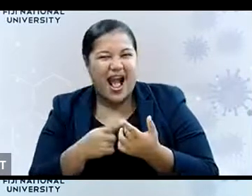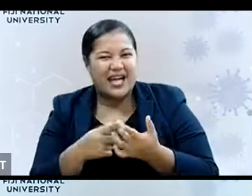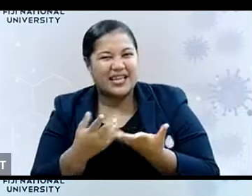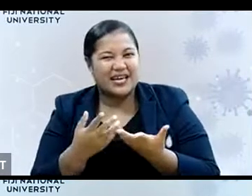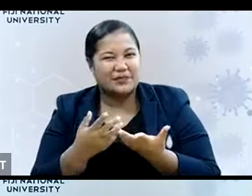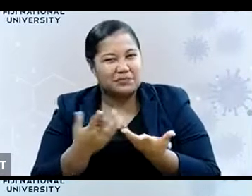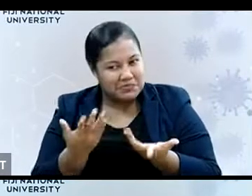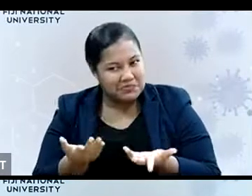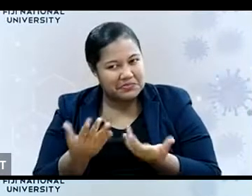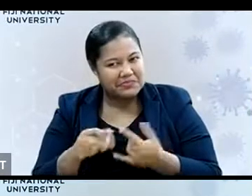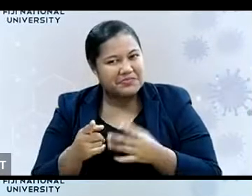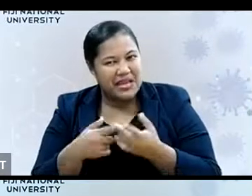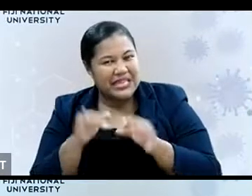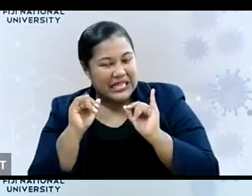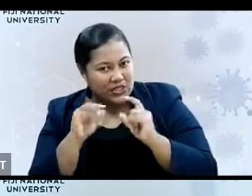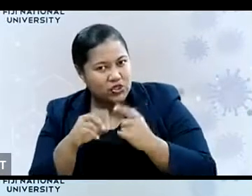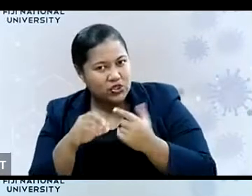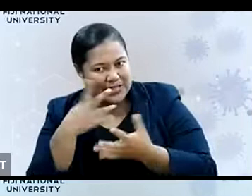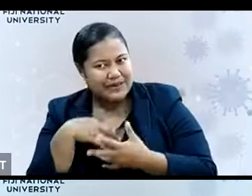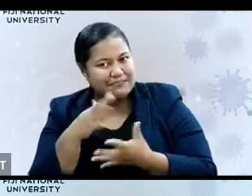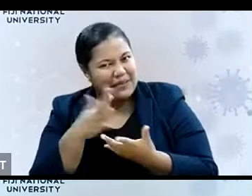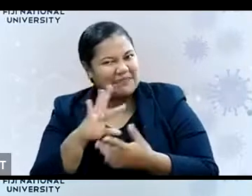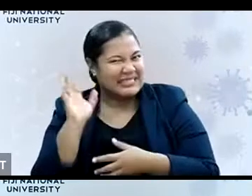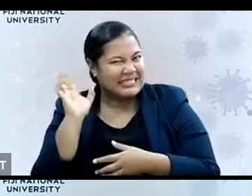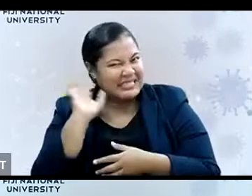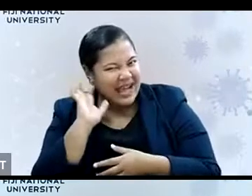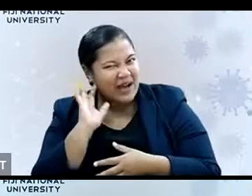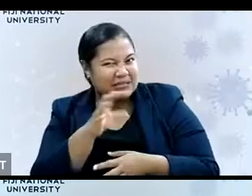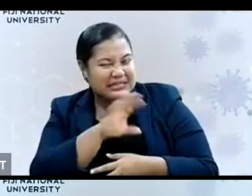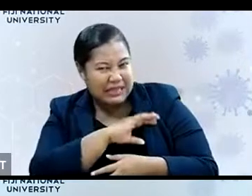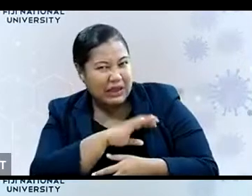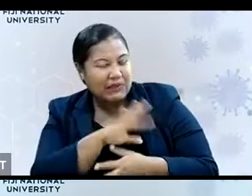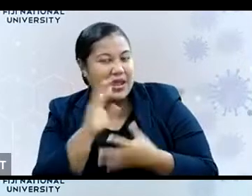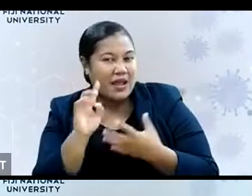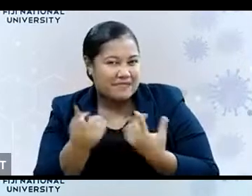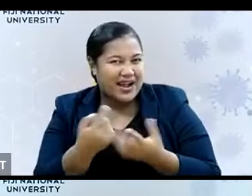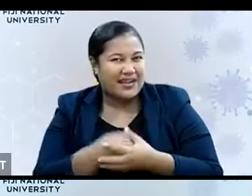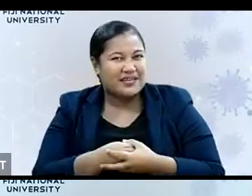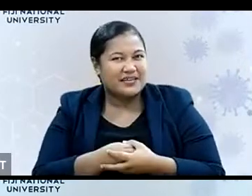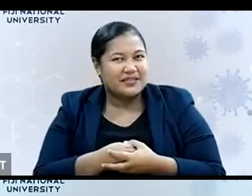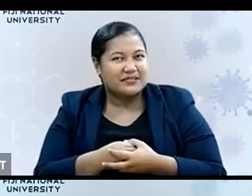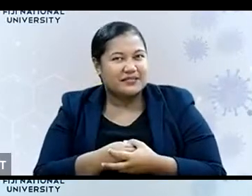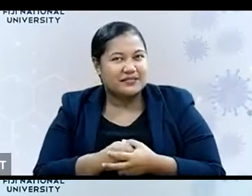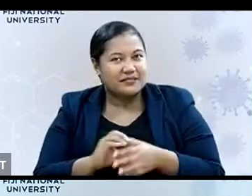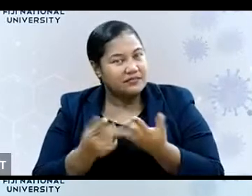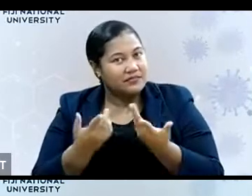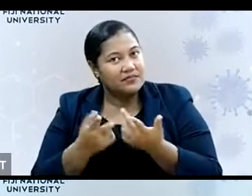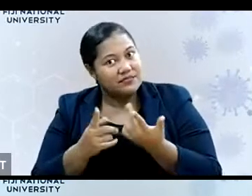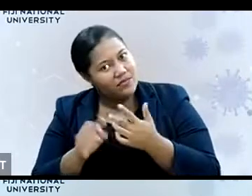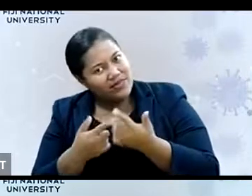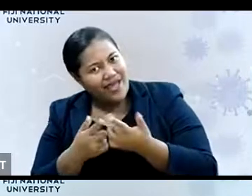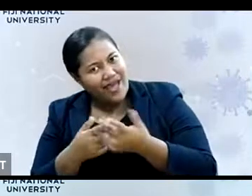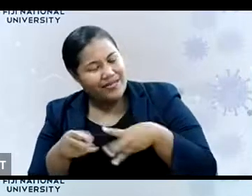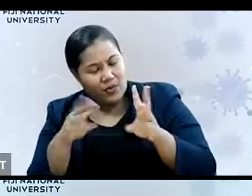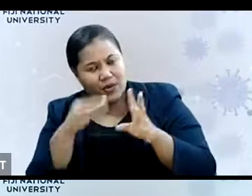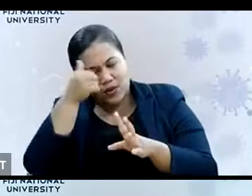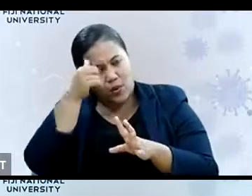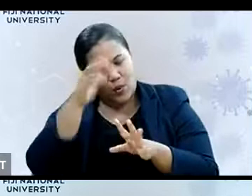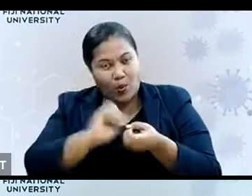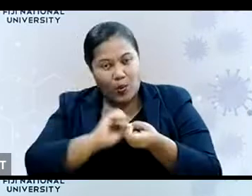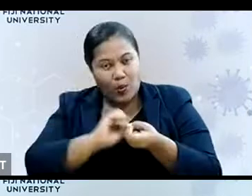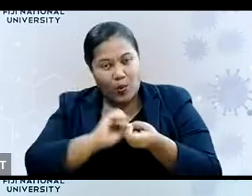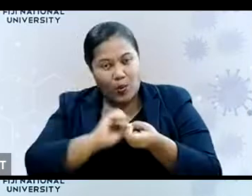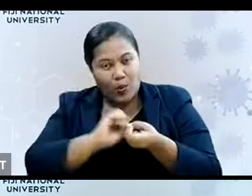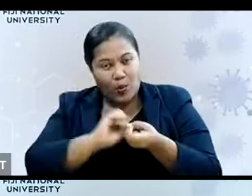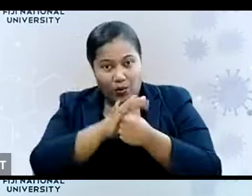scary, is something that is both rare and treatable. On the other hand, of course, we know that COVID, you know, the